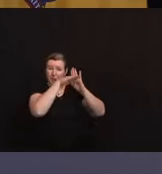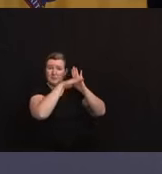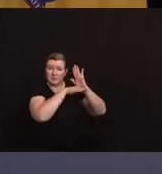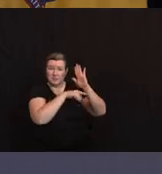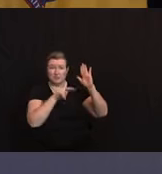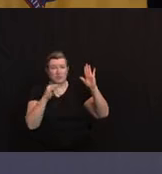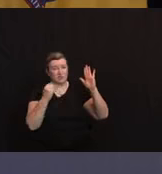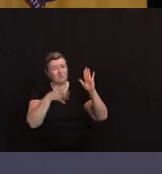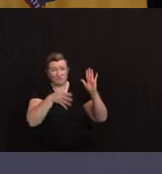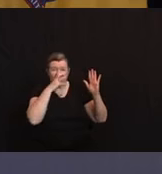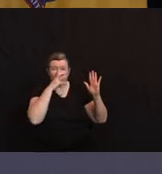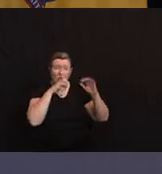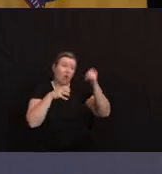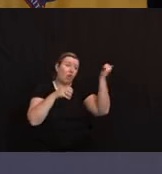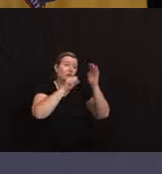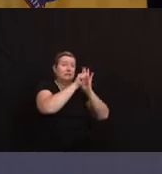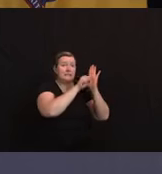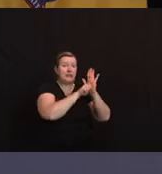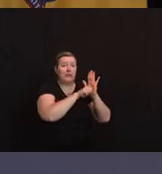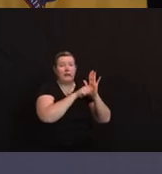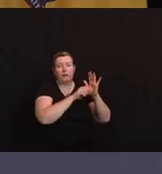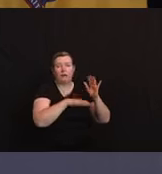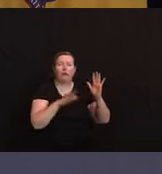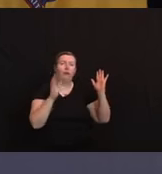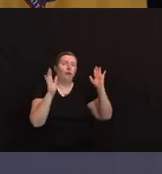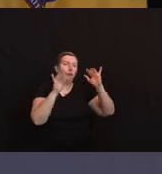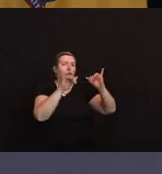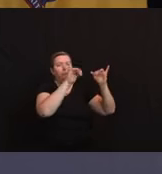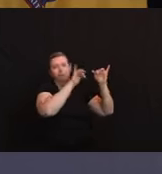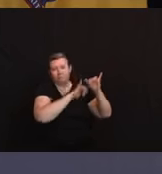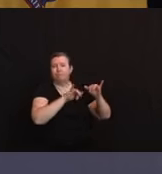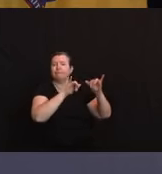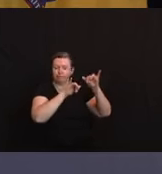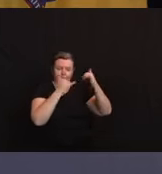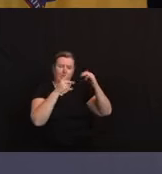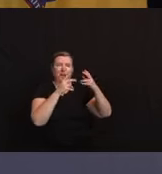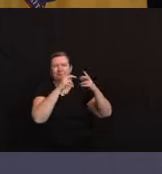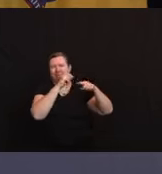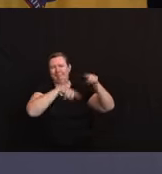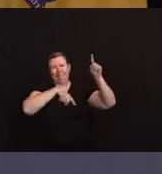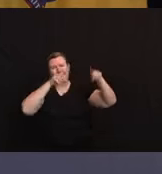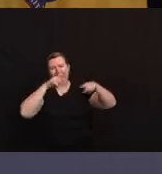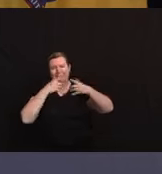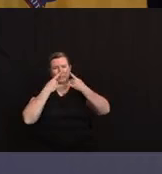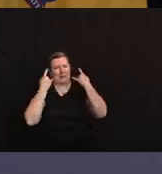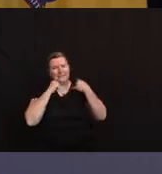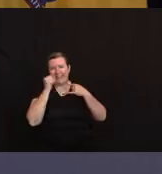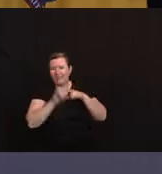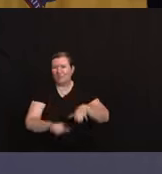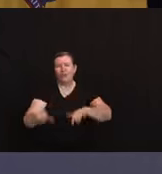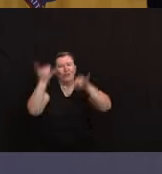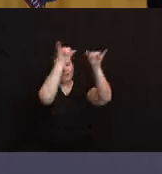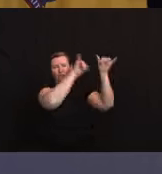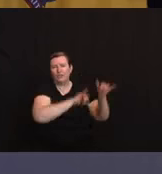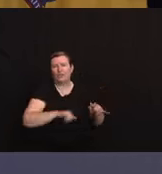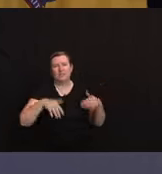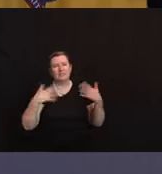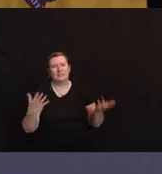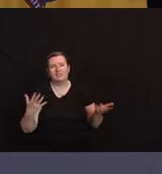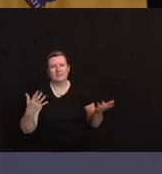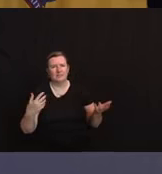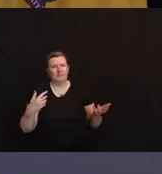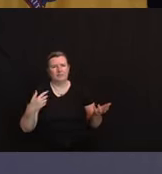so we're not now as we are now. It doesn't go on that we are only as strong as the weakest link in the chain.